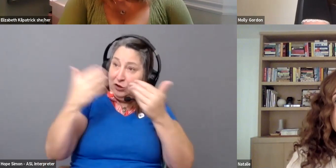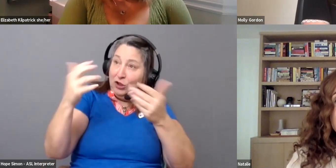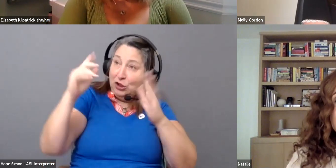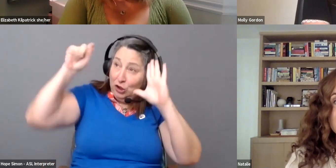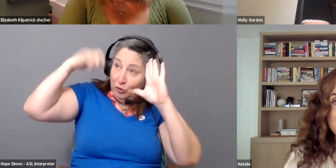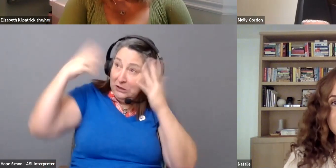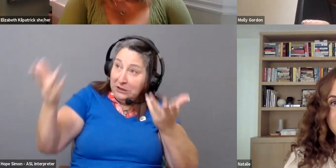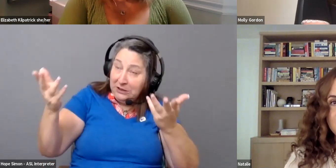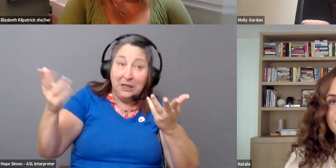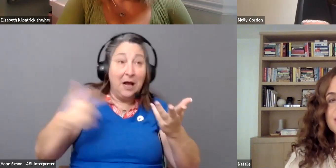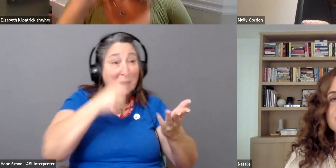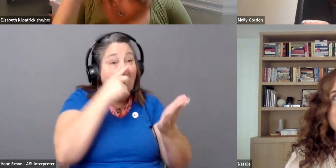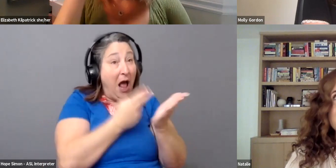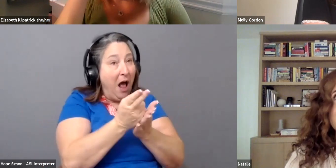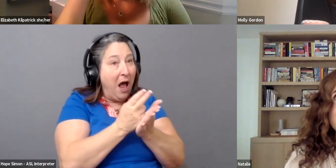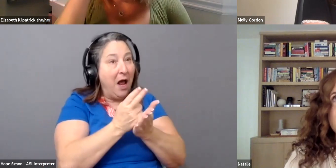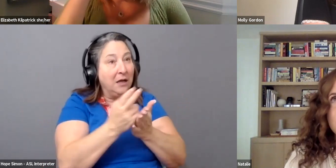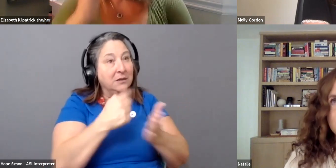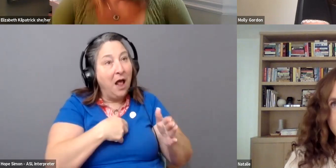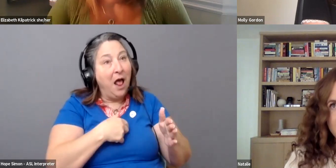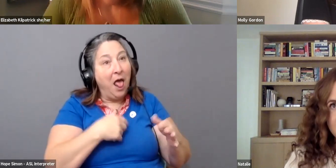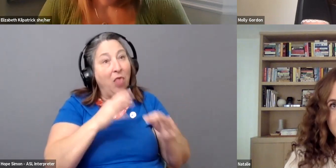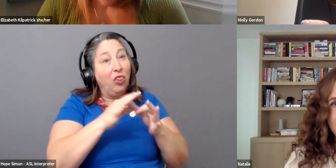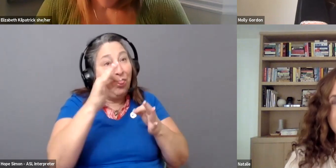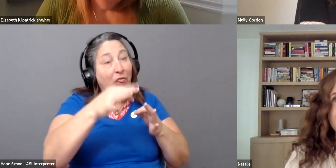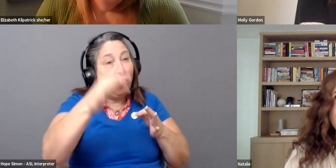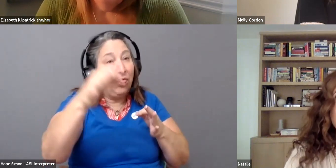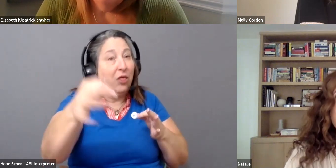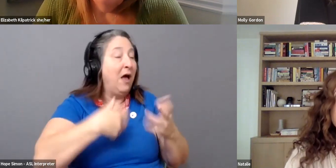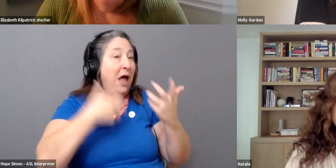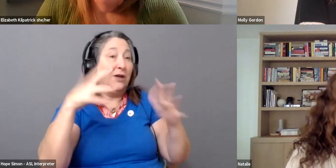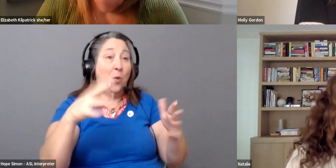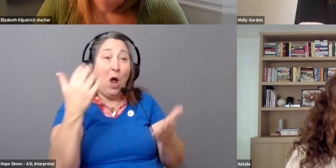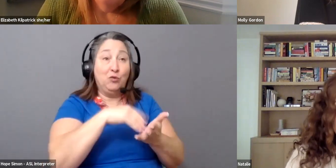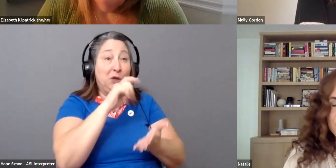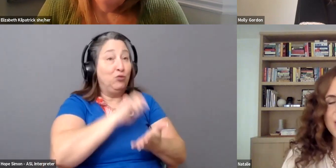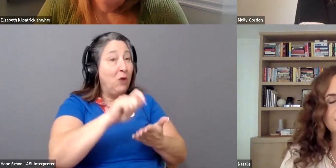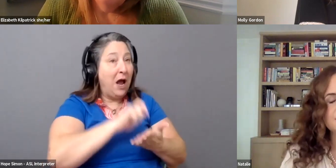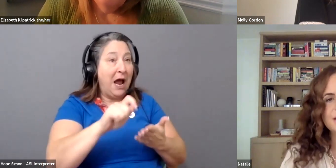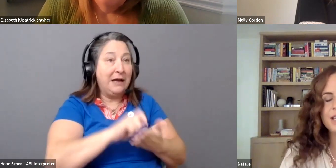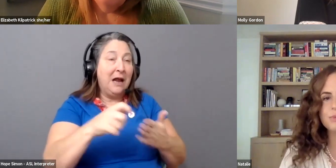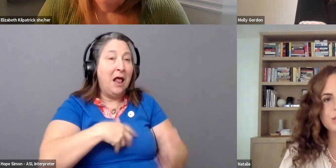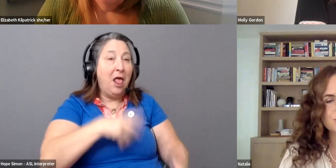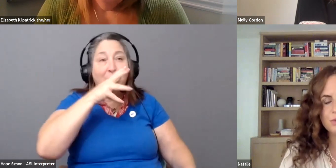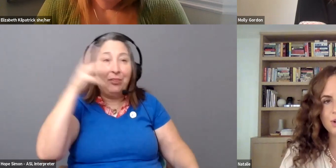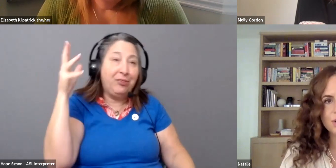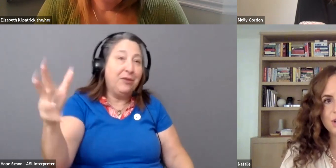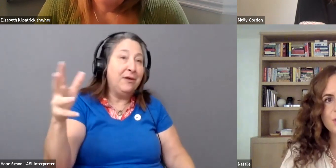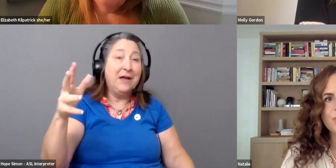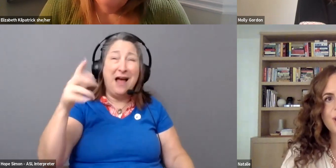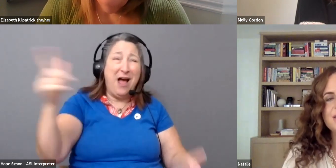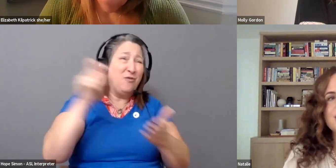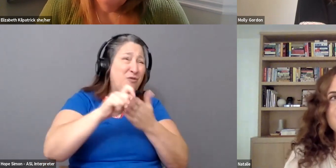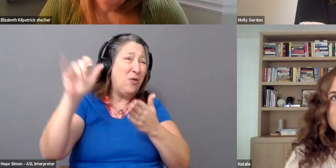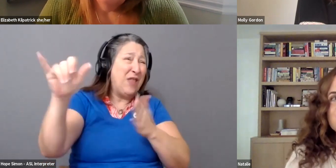honest, I dragged my feet. I didn't want to rewrite it. I was loath to look back at this thing I had written so long